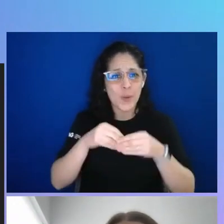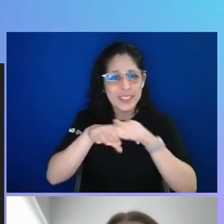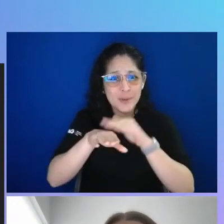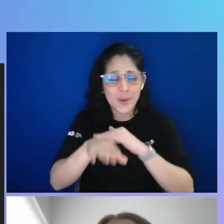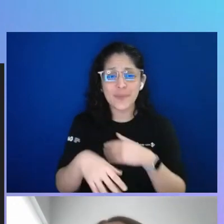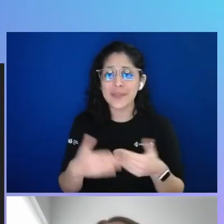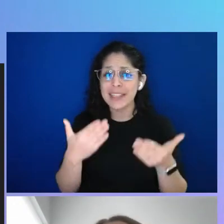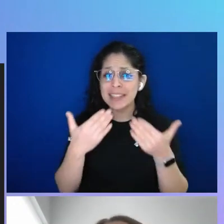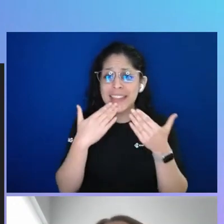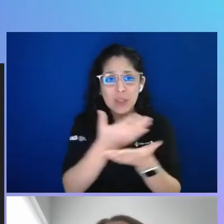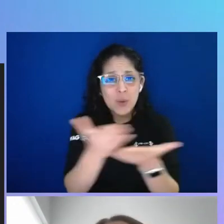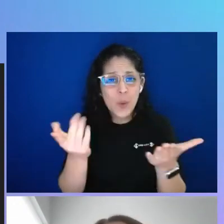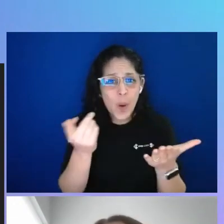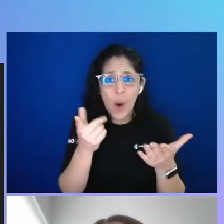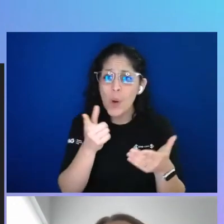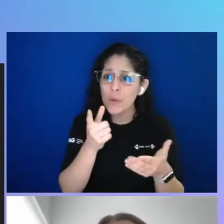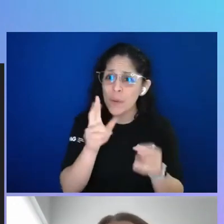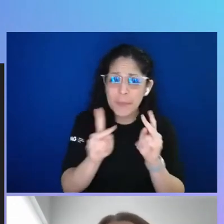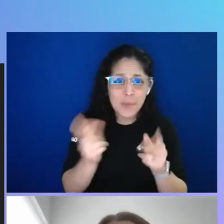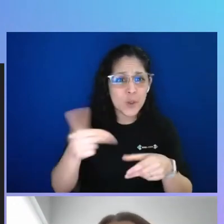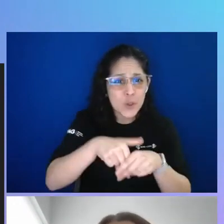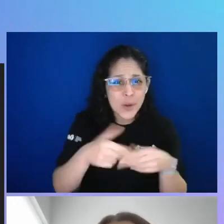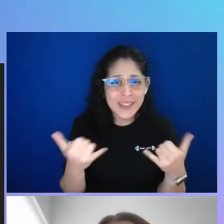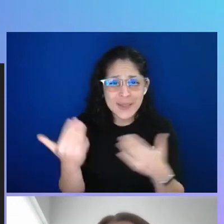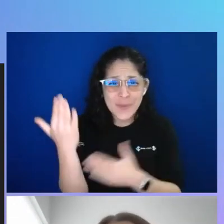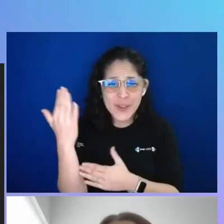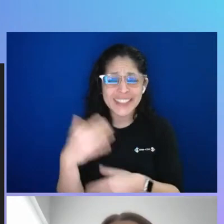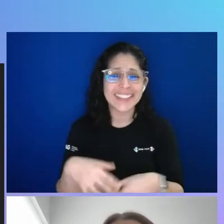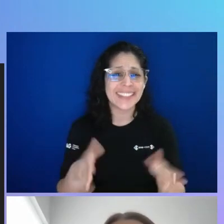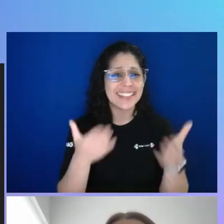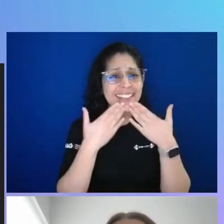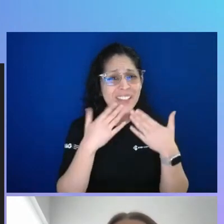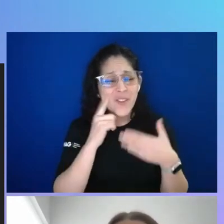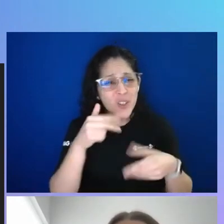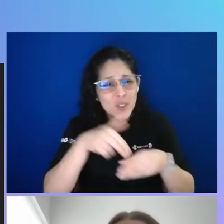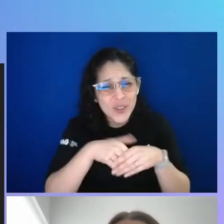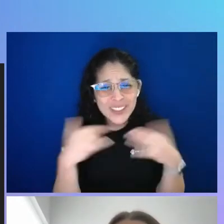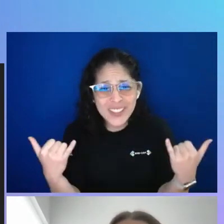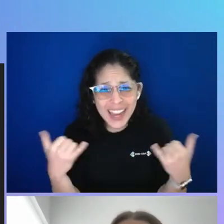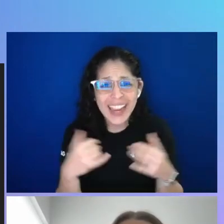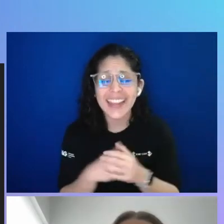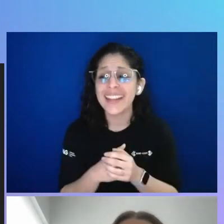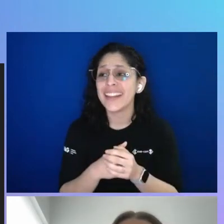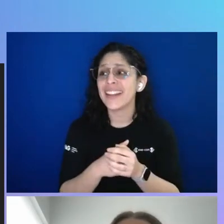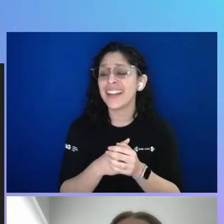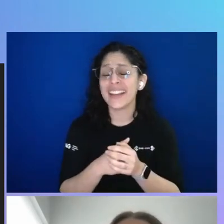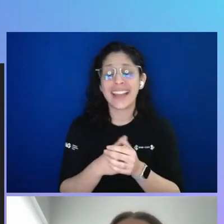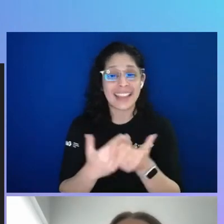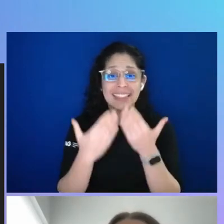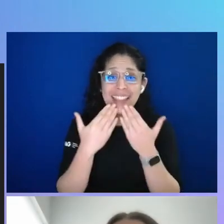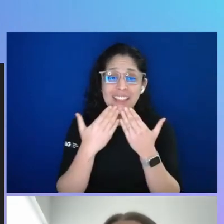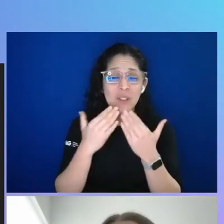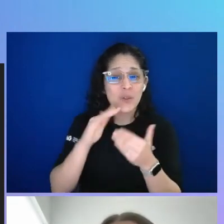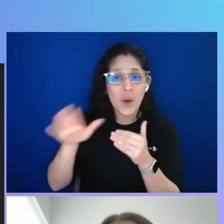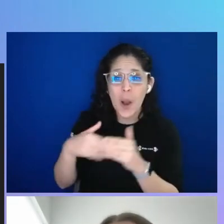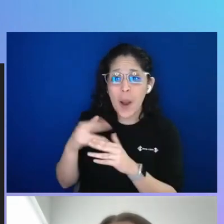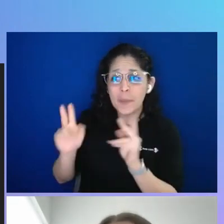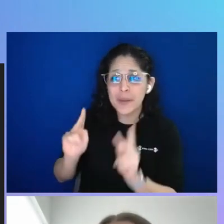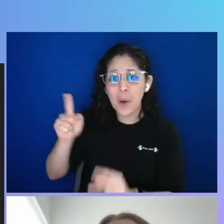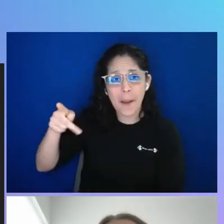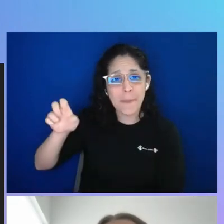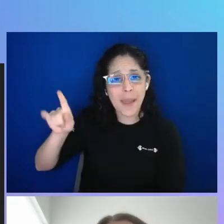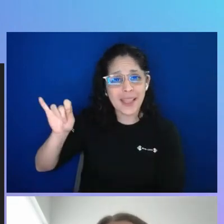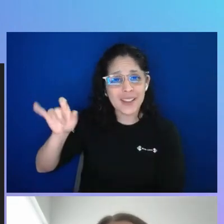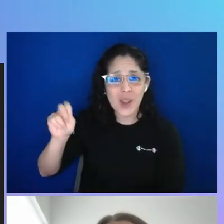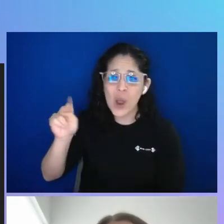this morning. Major thank you for joining us today. And then also thank you to everyone at Peloton who participated in